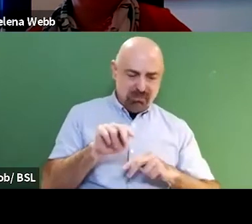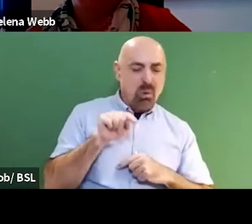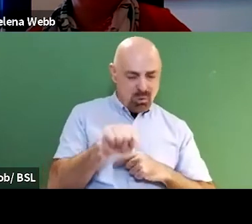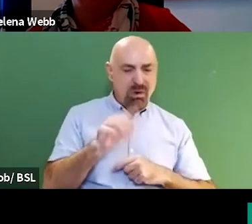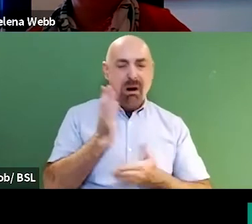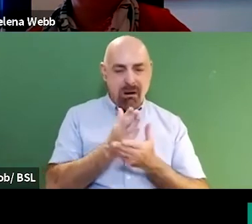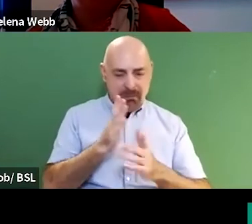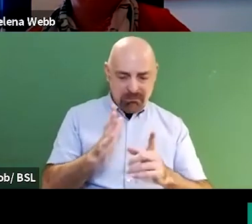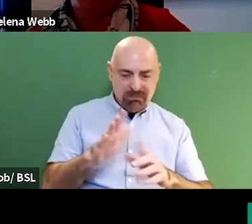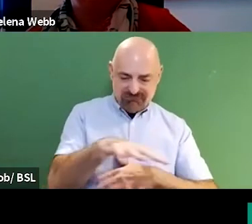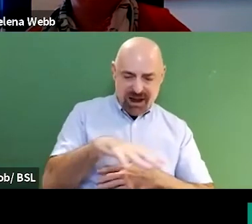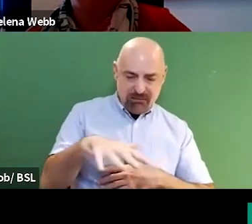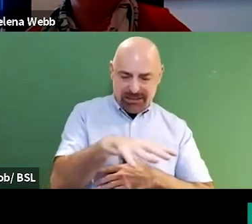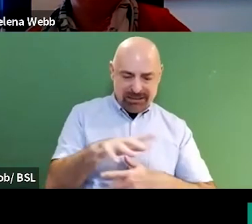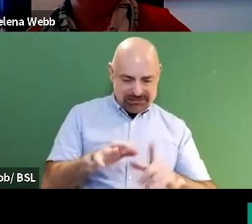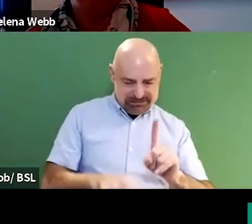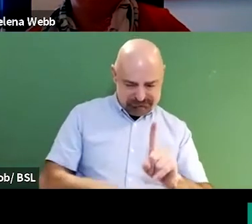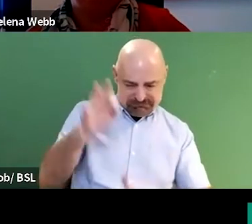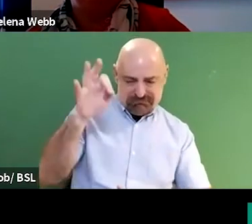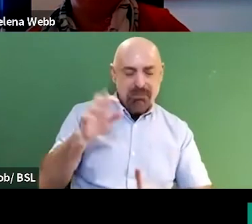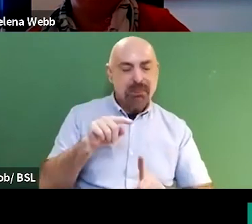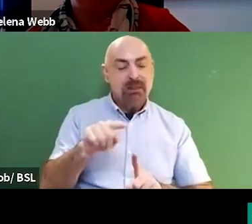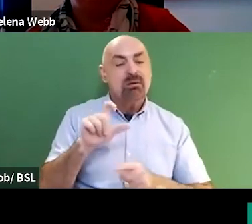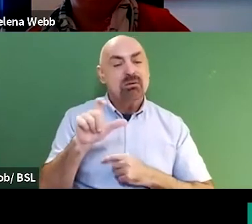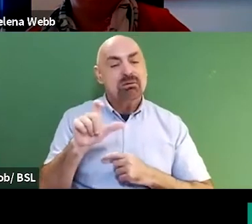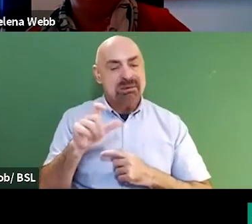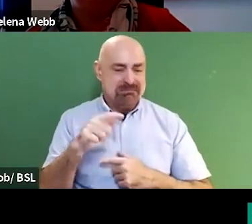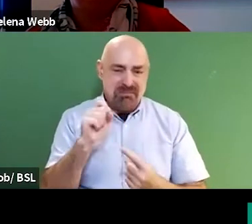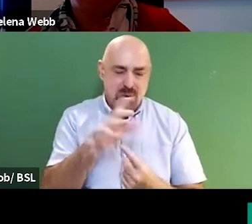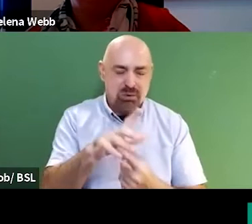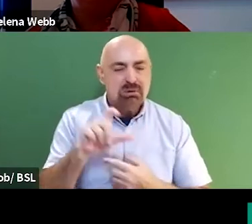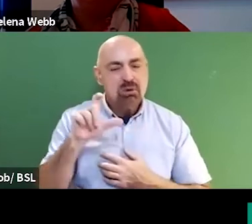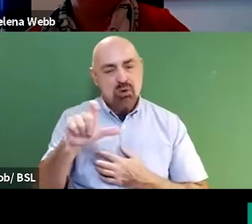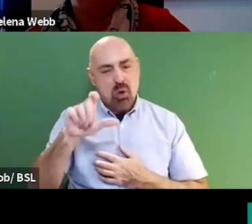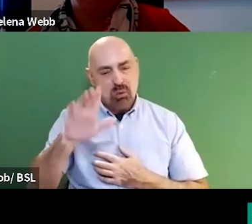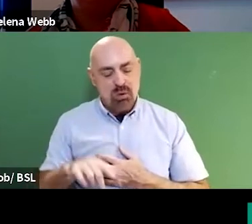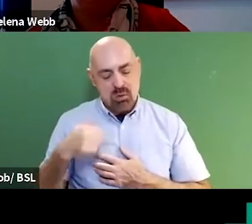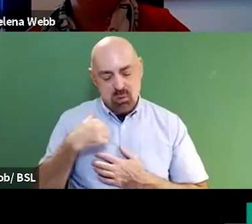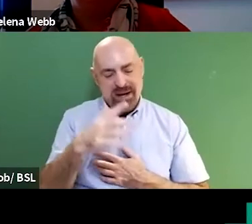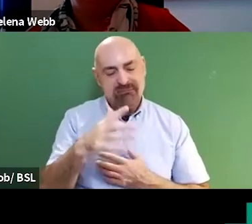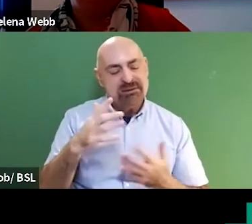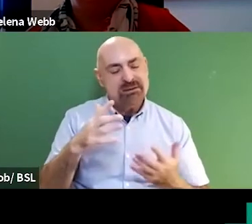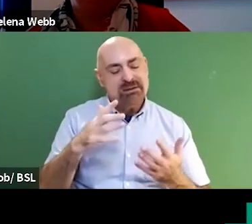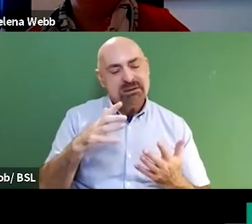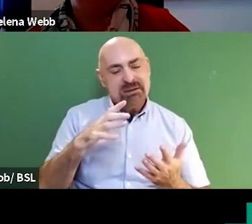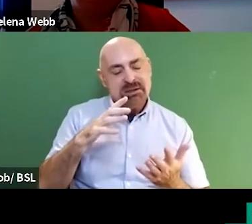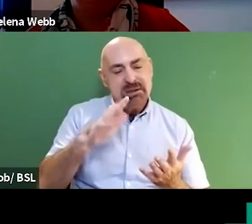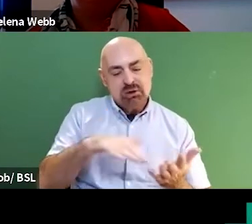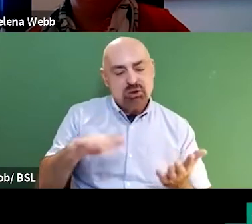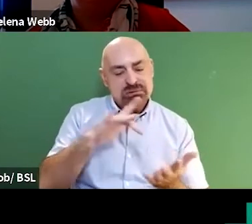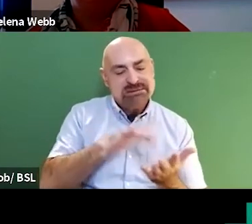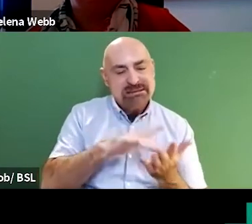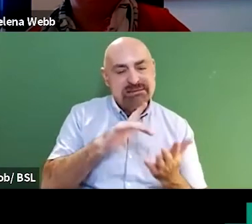families. So in Cornwall, we had the Children's Centre data dashboards that we're probably all familiar